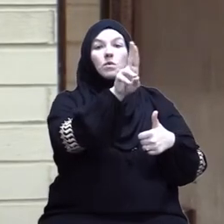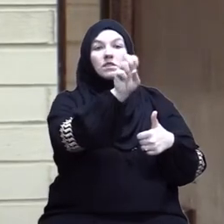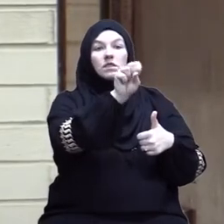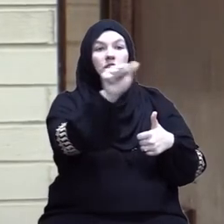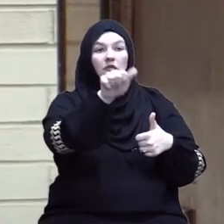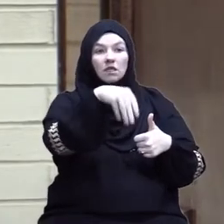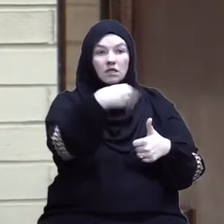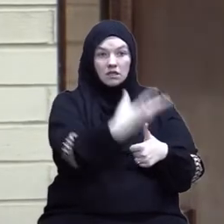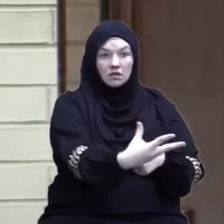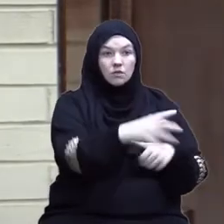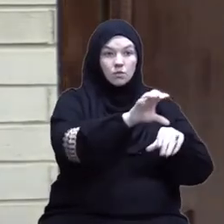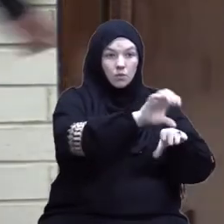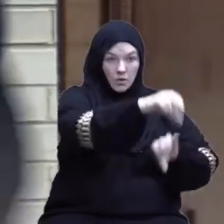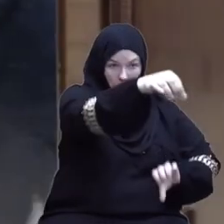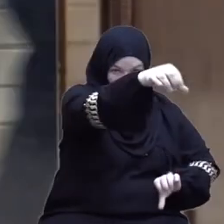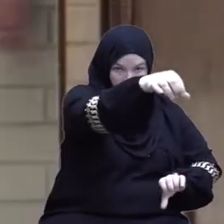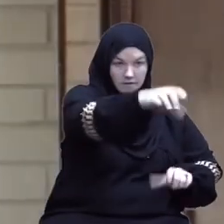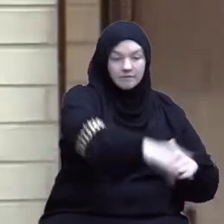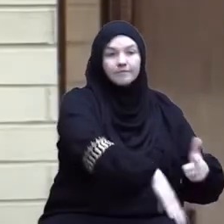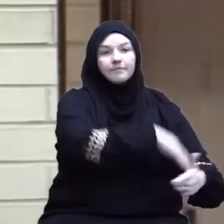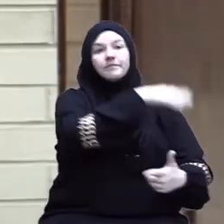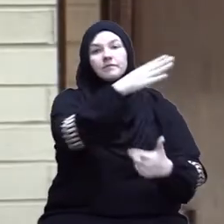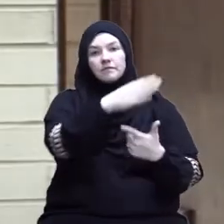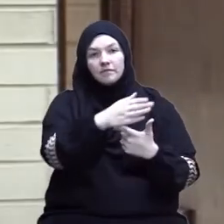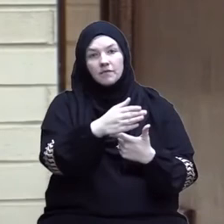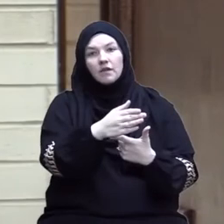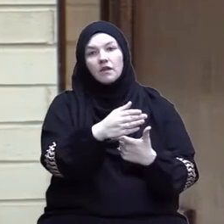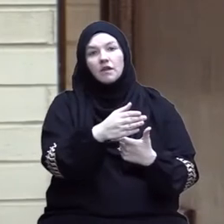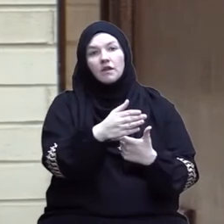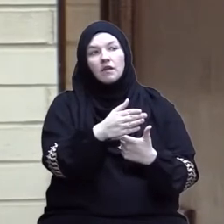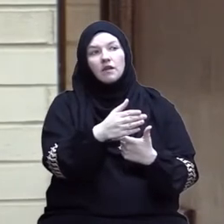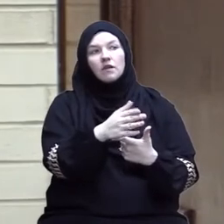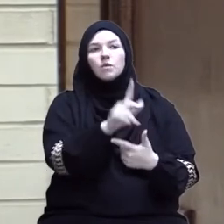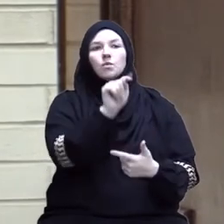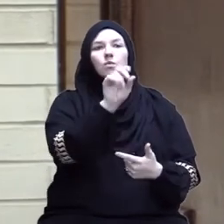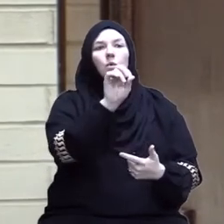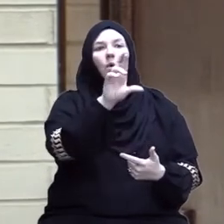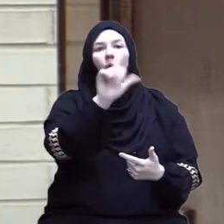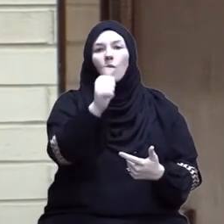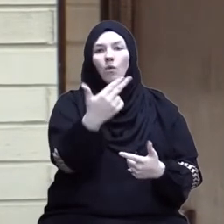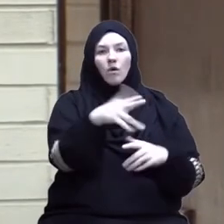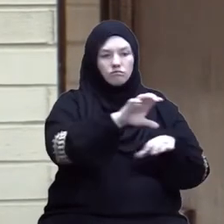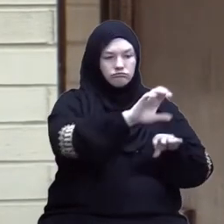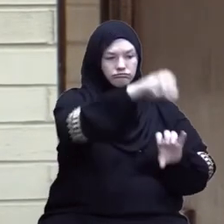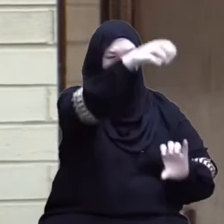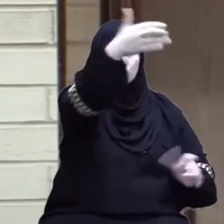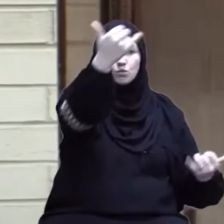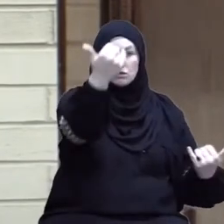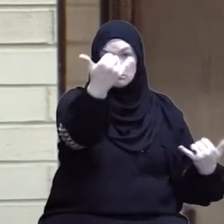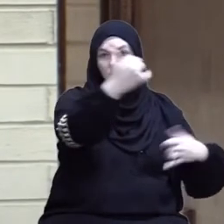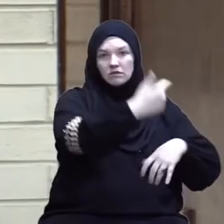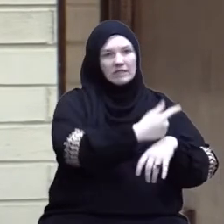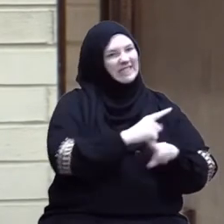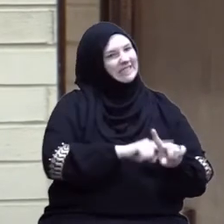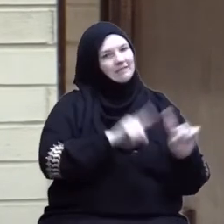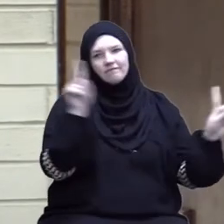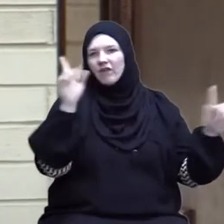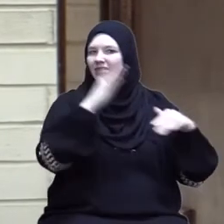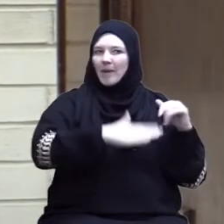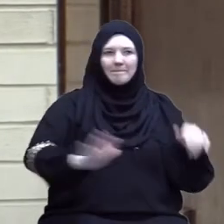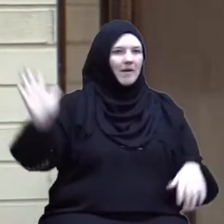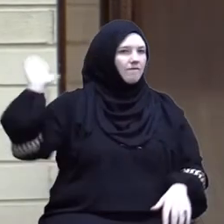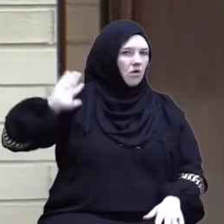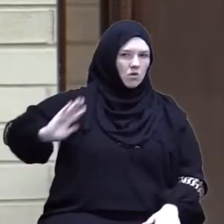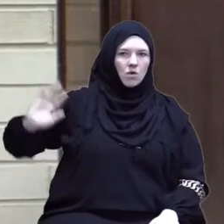the Quran refers to as the Torah. But the Torah today is a compilation of books